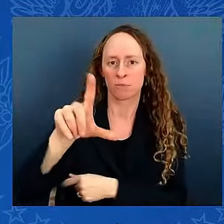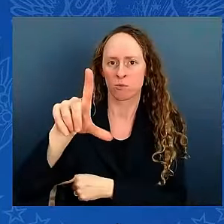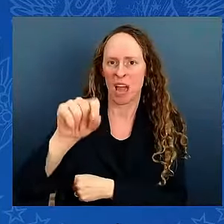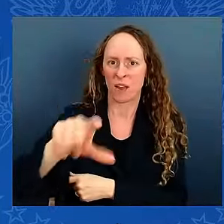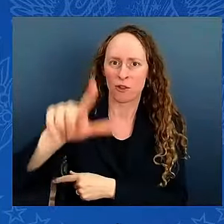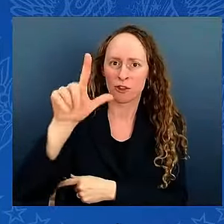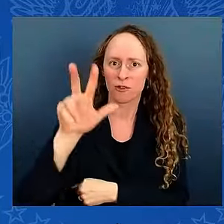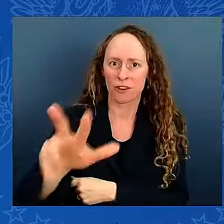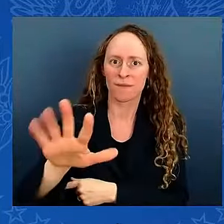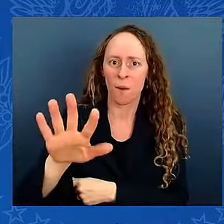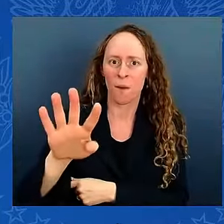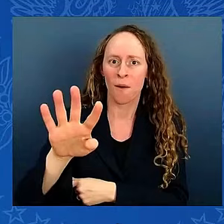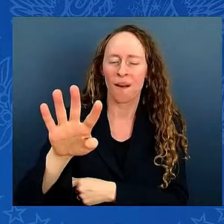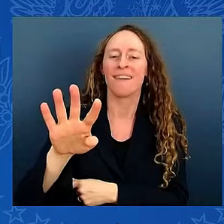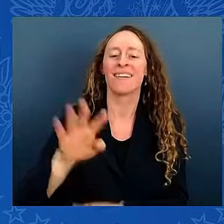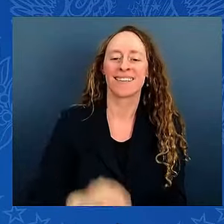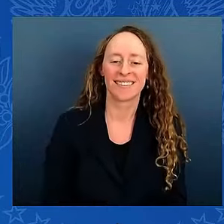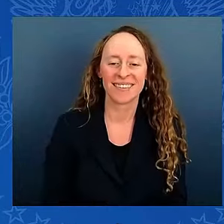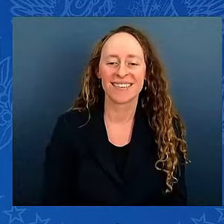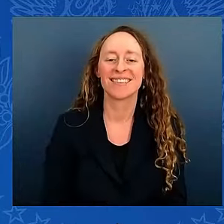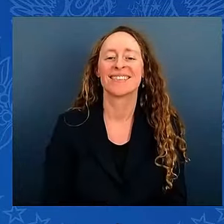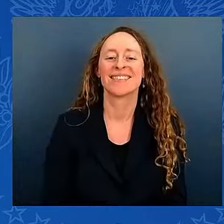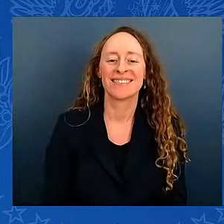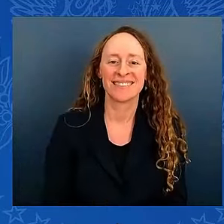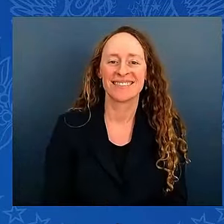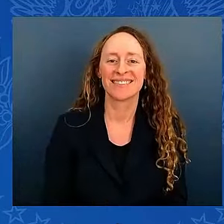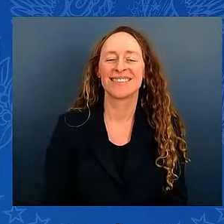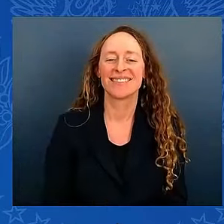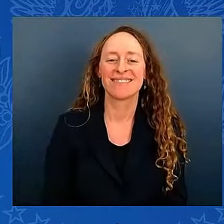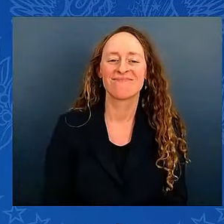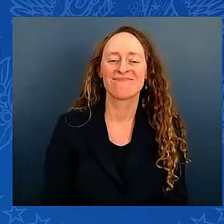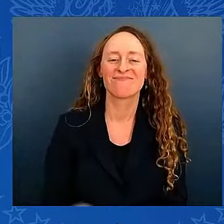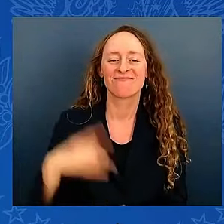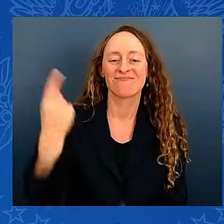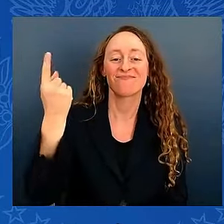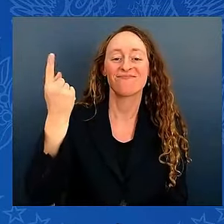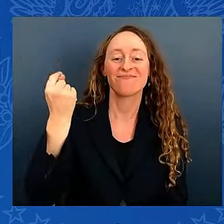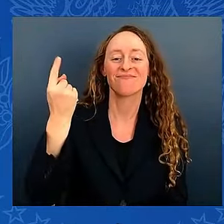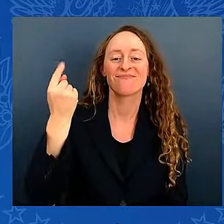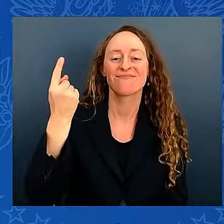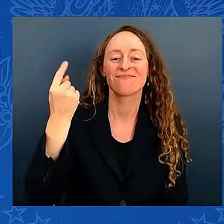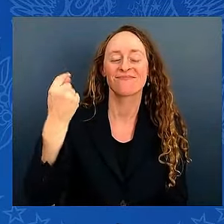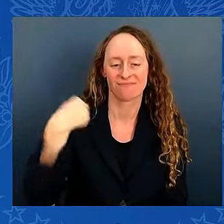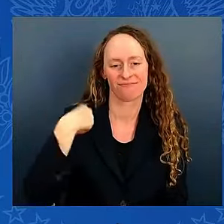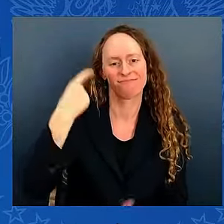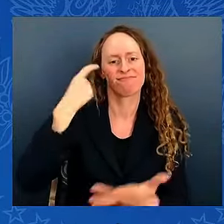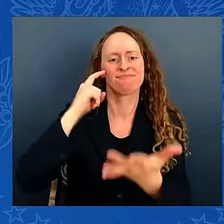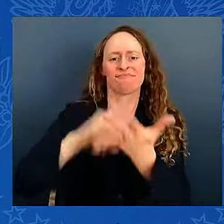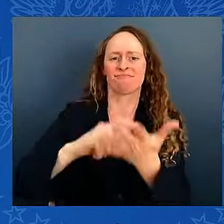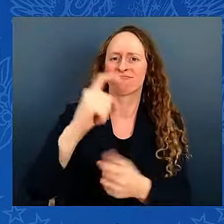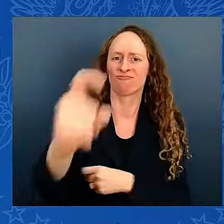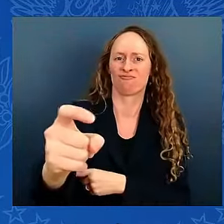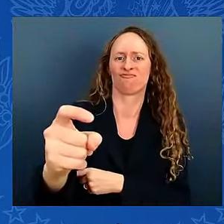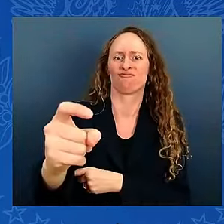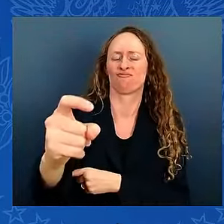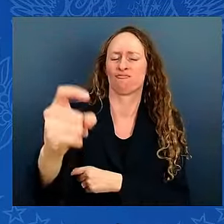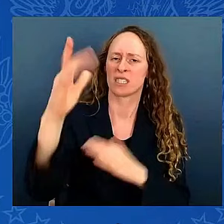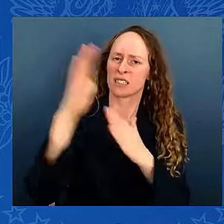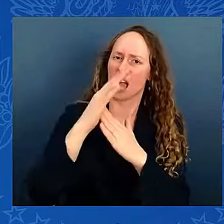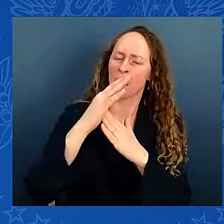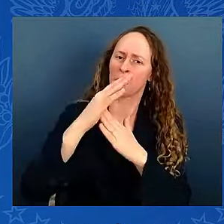May, I awarded the nation's highest honor, the Presidential Medal of Freedom, to the late Jim